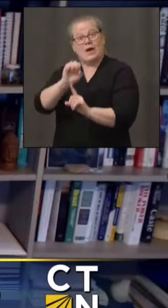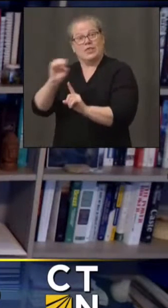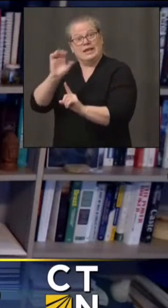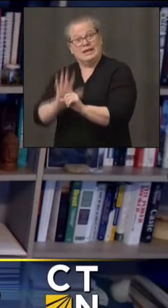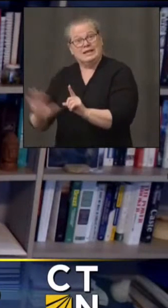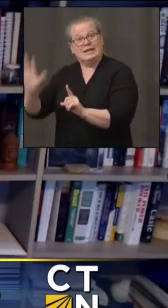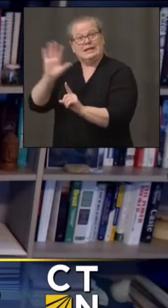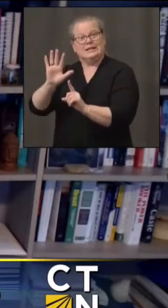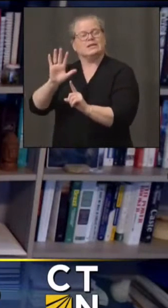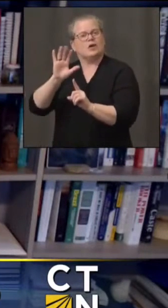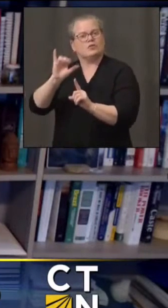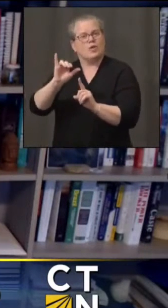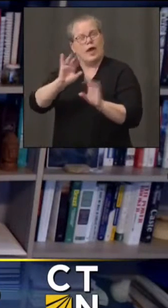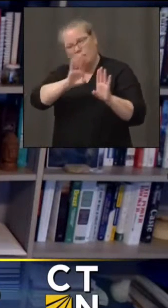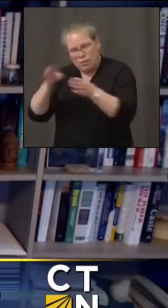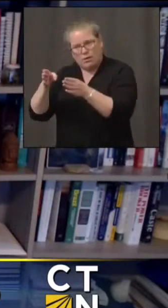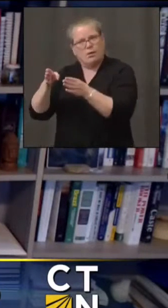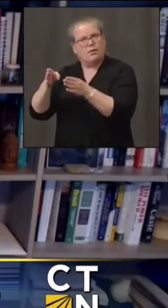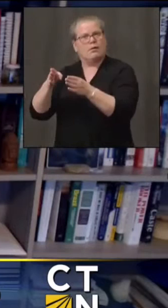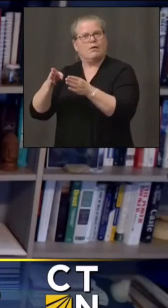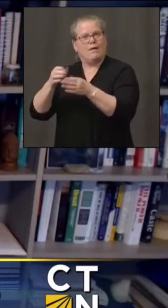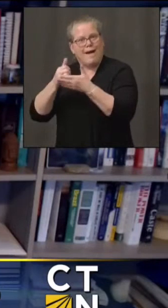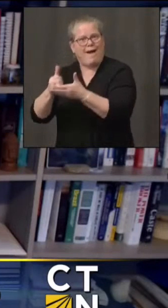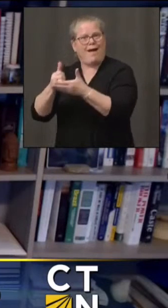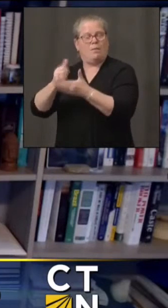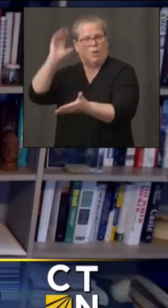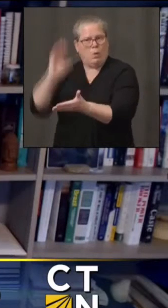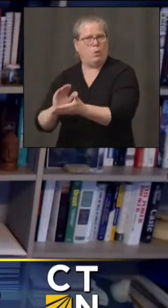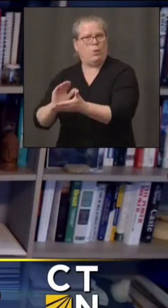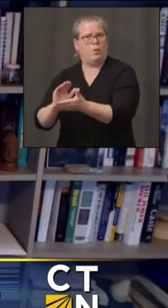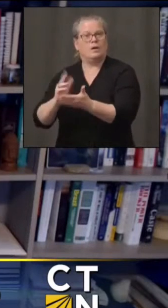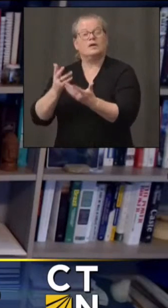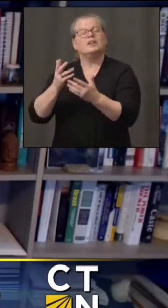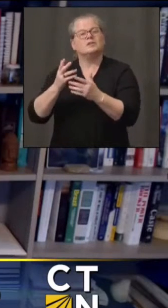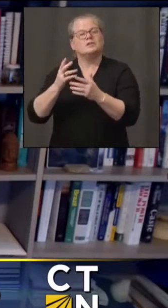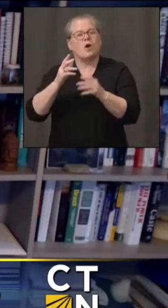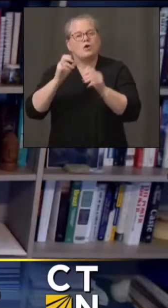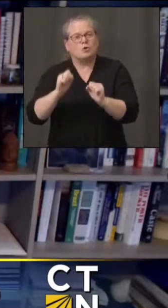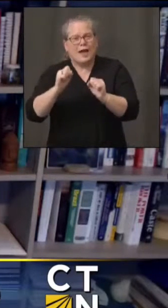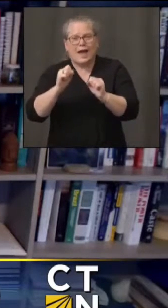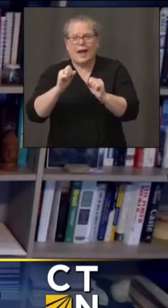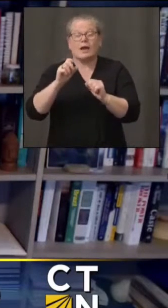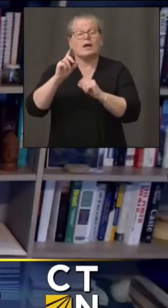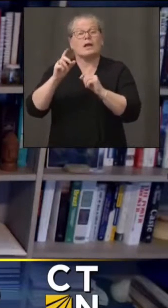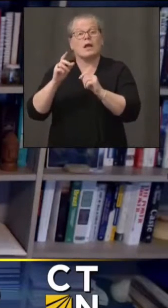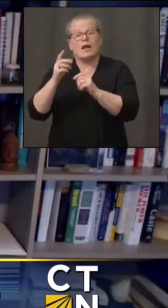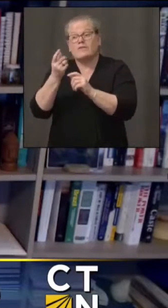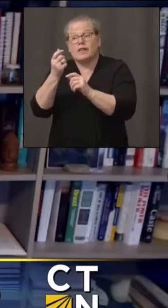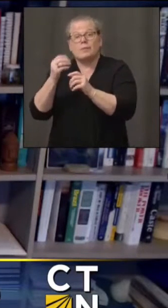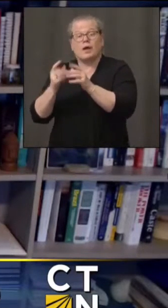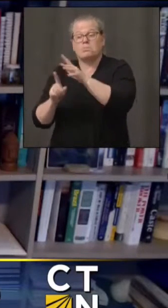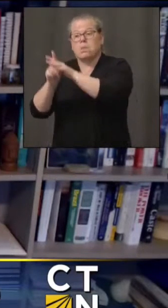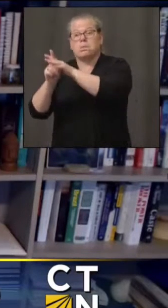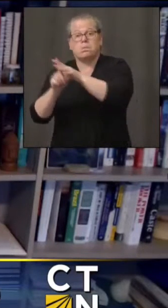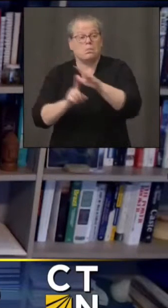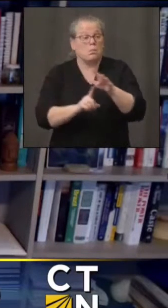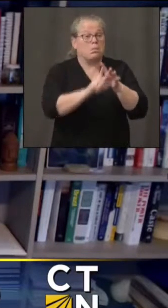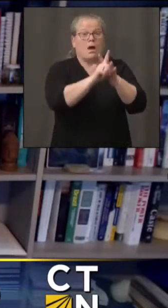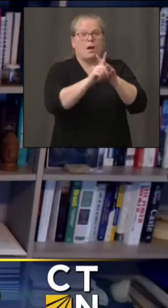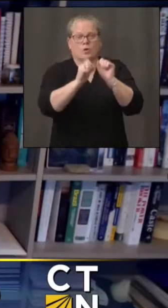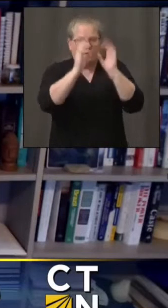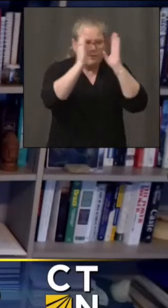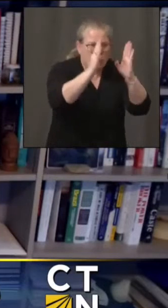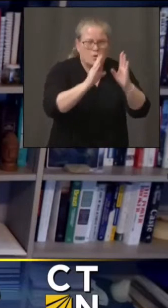interventions that don't have deleterious effects for the whole population of the state, but are actually targeted to the areas that most need it.